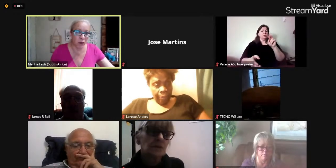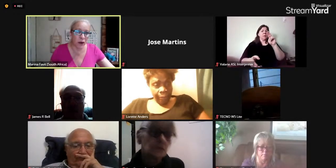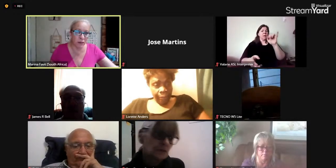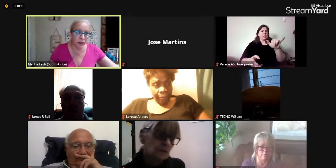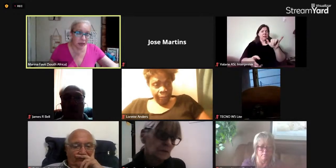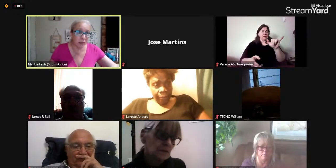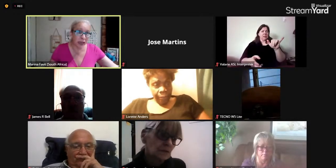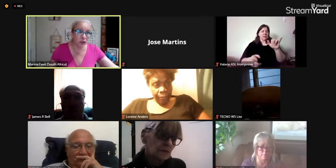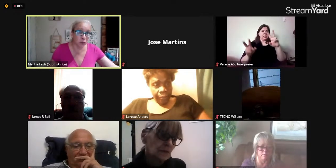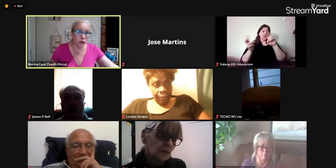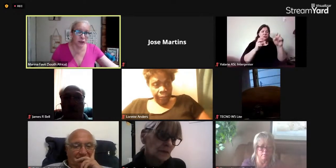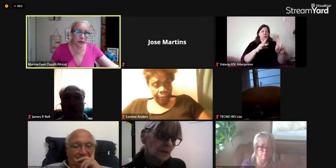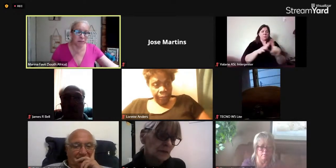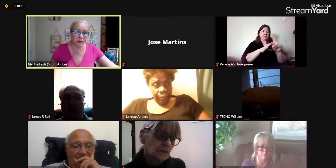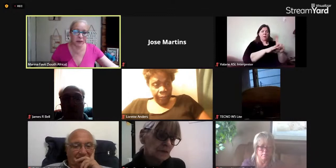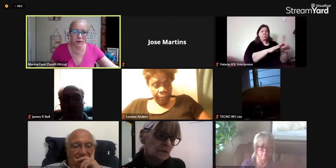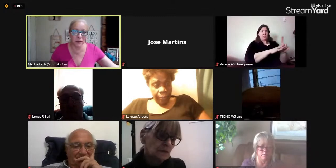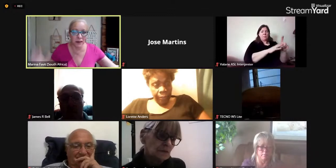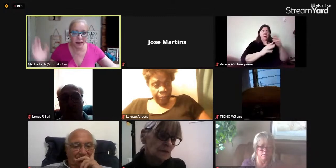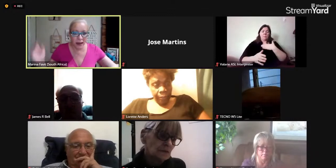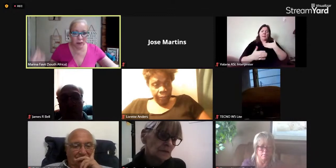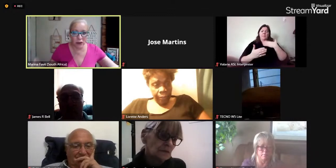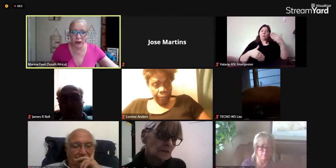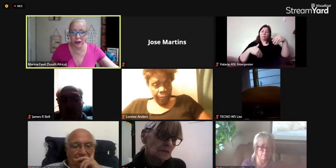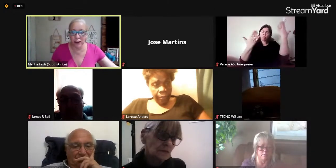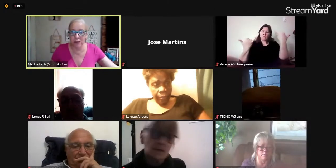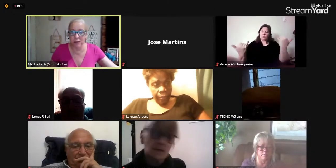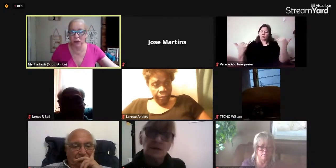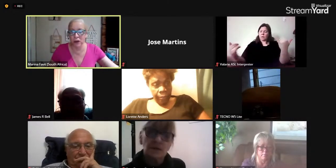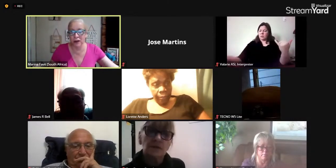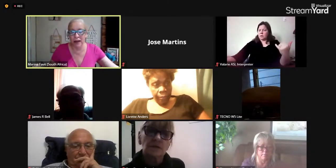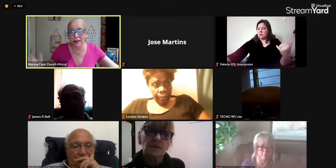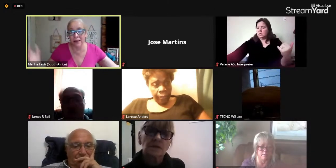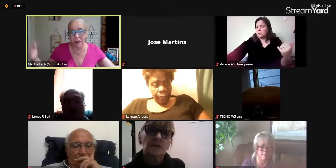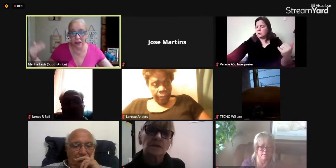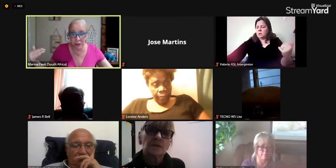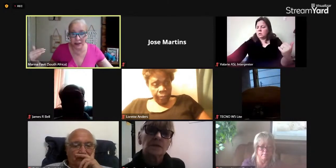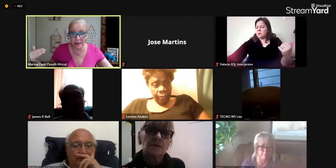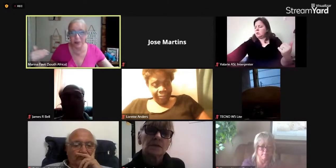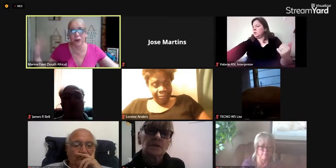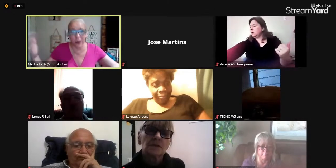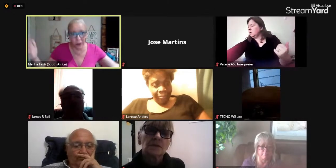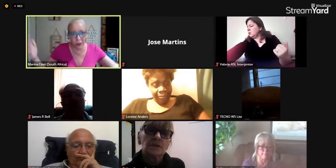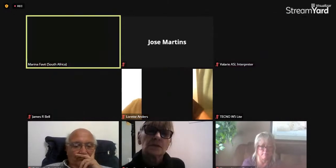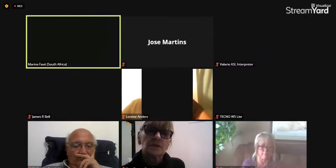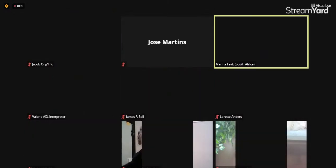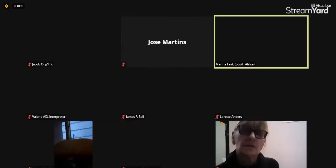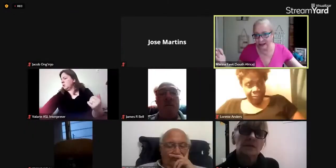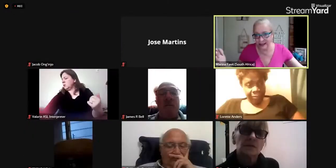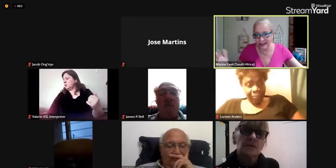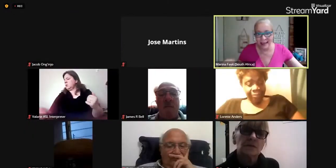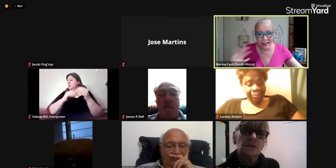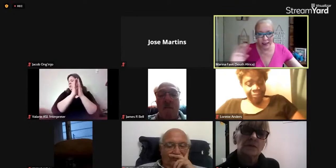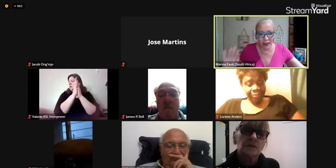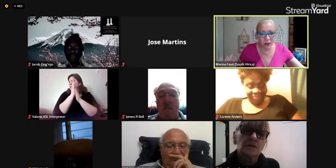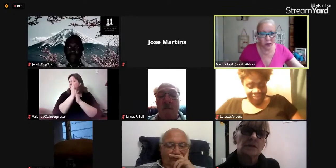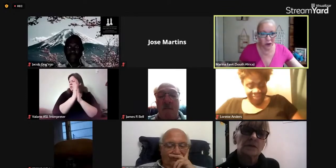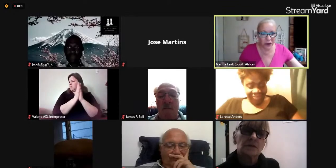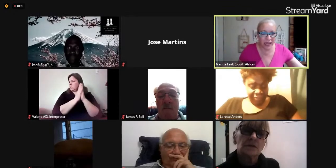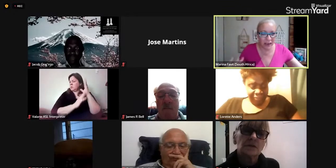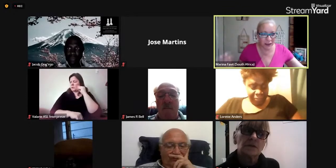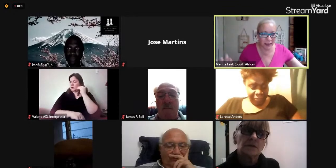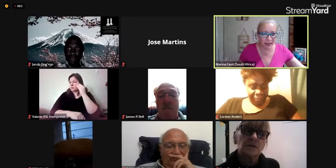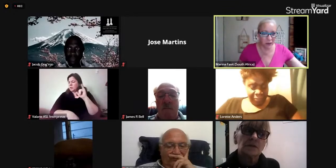that has come up quite a bit, and I'm glad you brought it up here because I'm sure a lot of people will either they've experienced it or they will get to experience